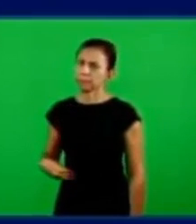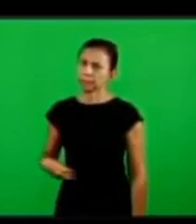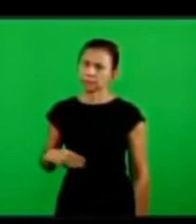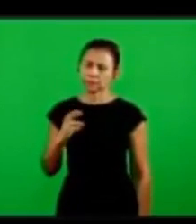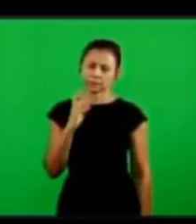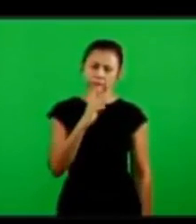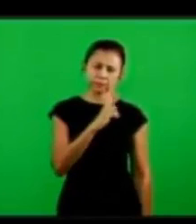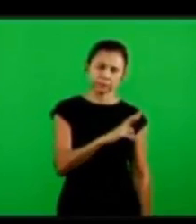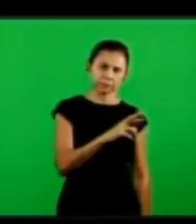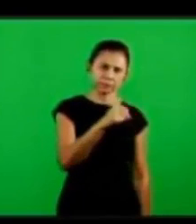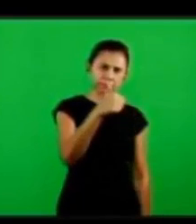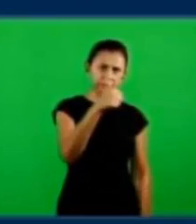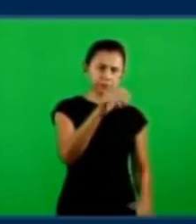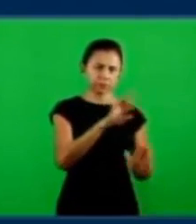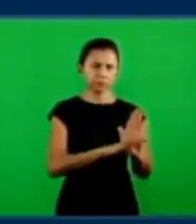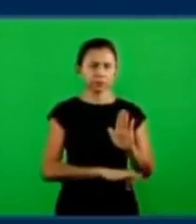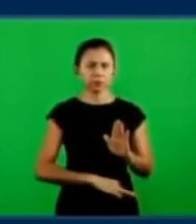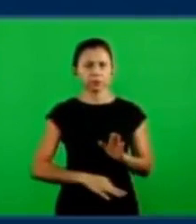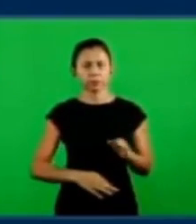teacher.